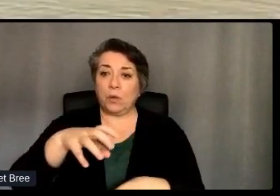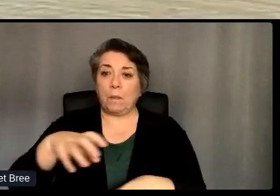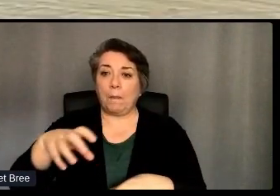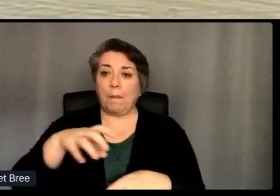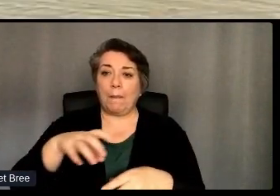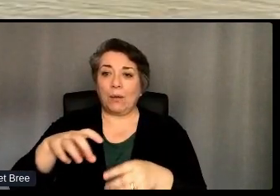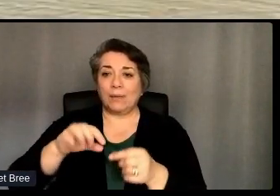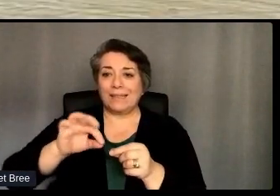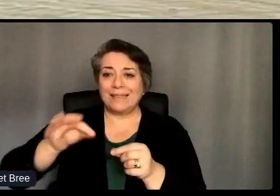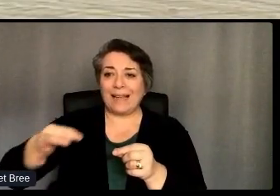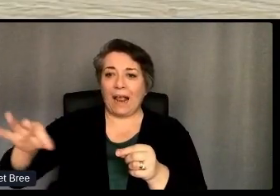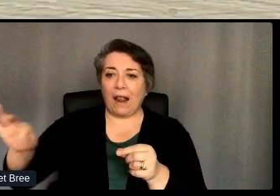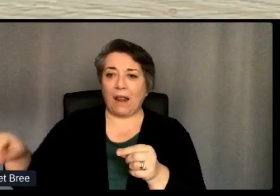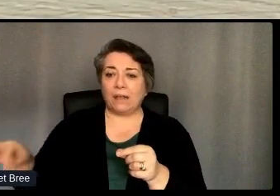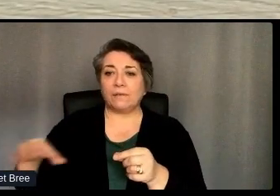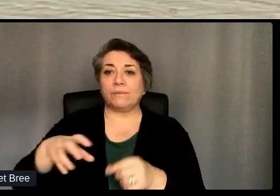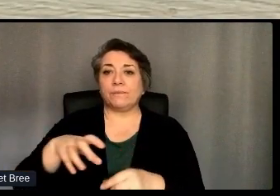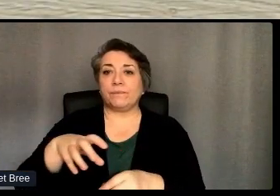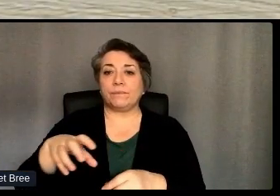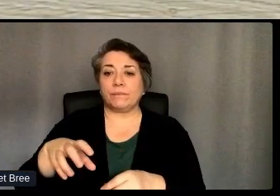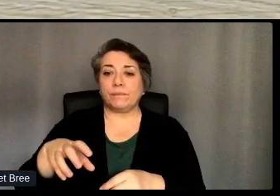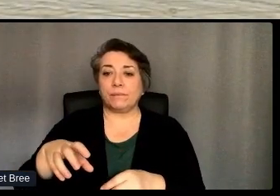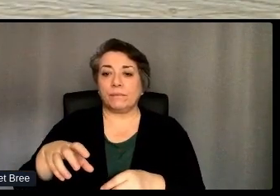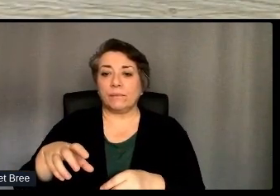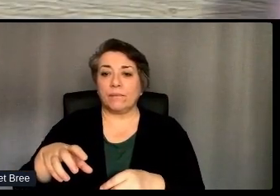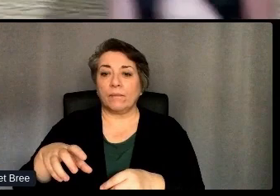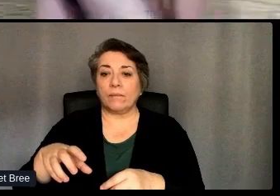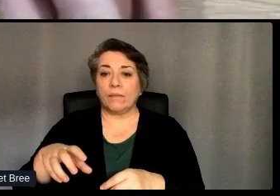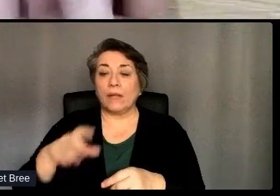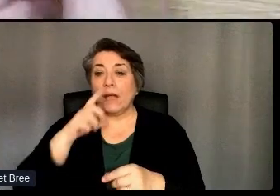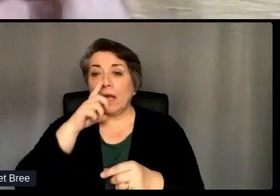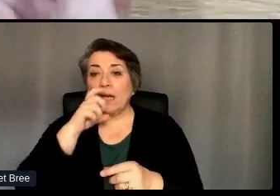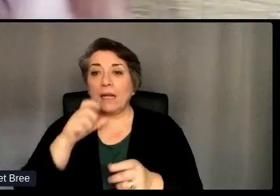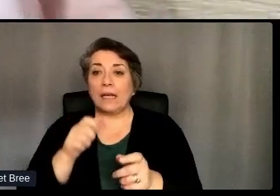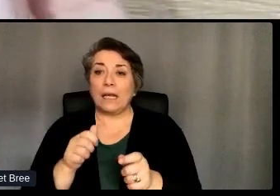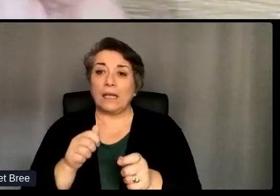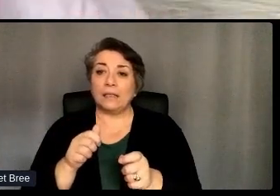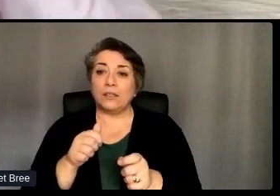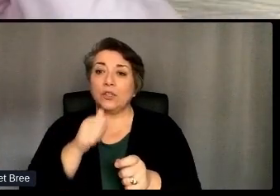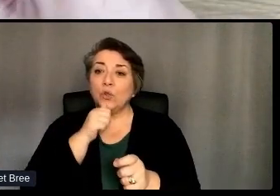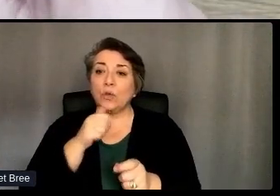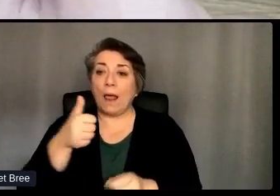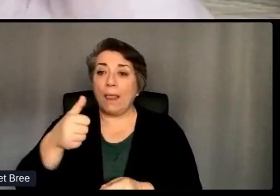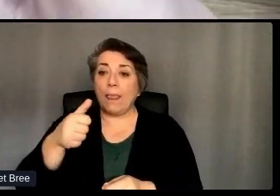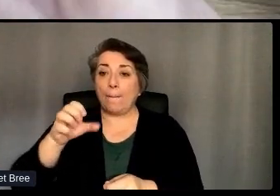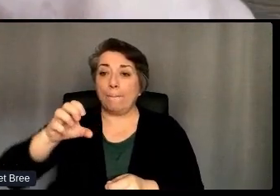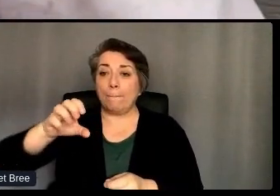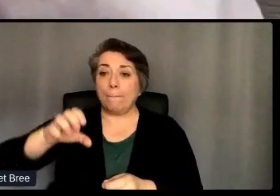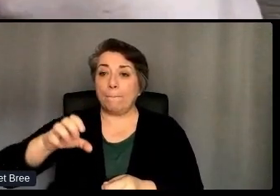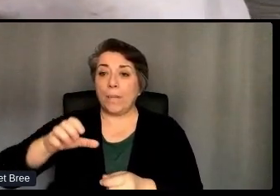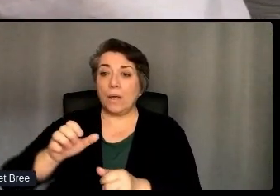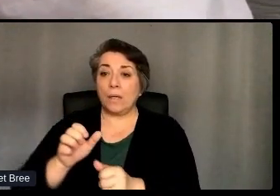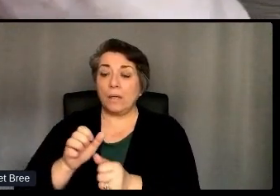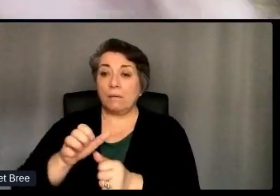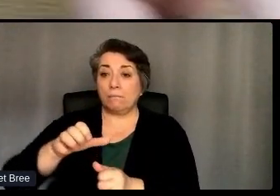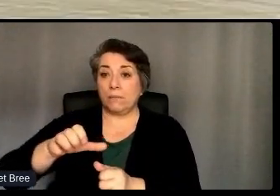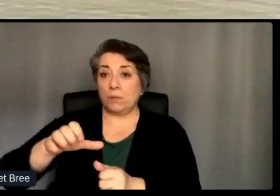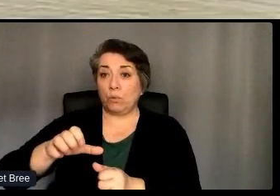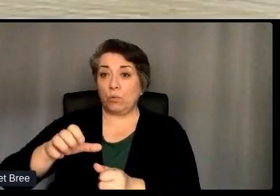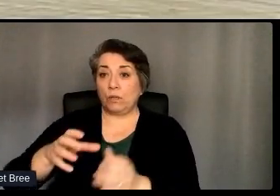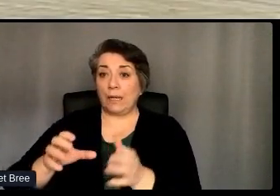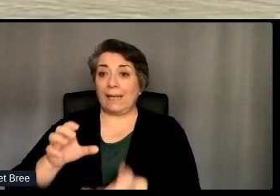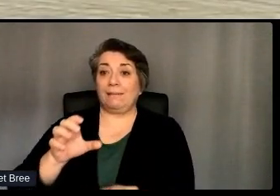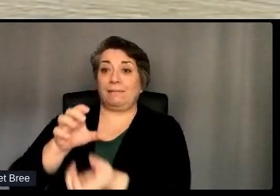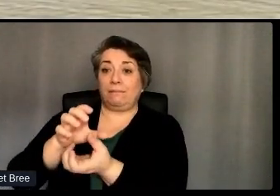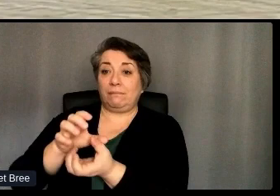and obviously also attach the thumb support if I wanted to. And again, to stress, it can be inserted for both